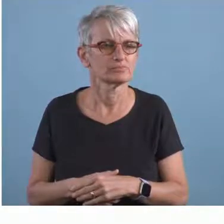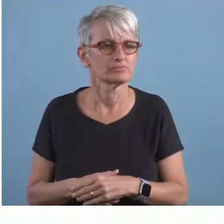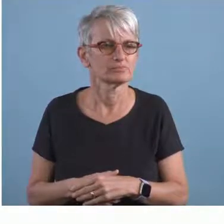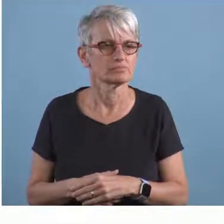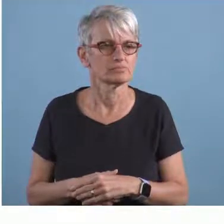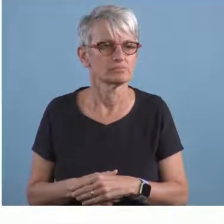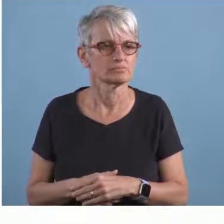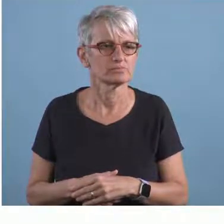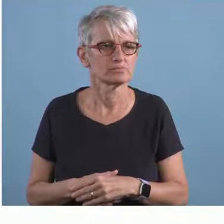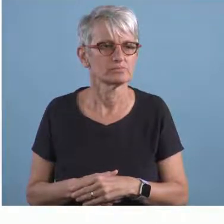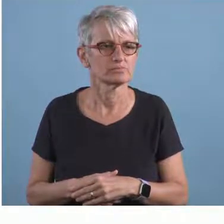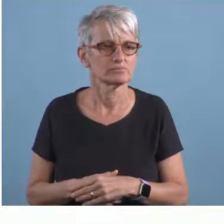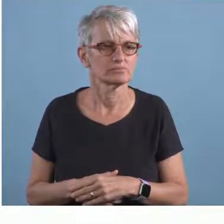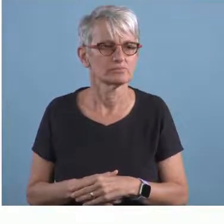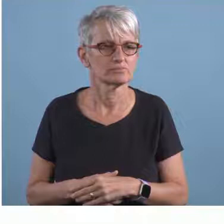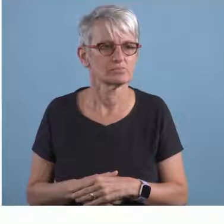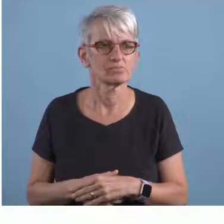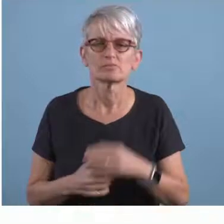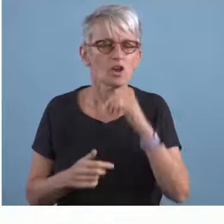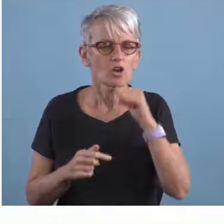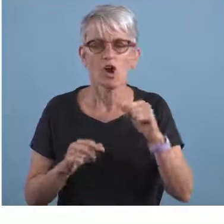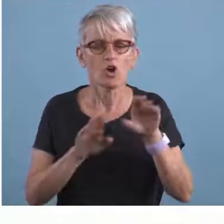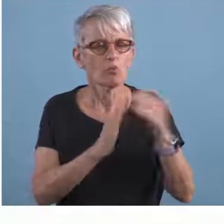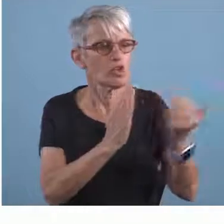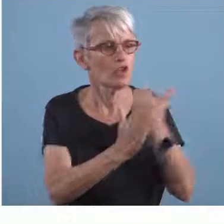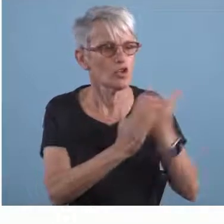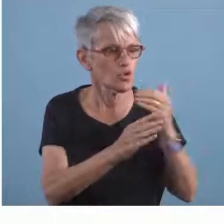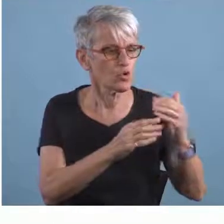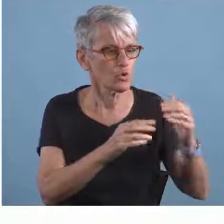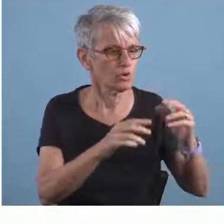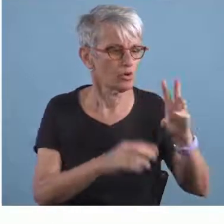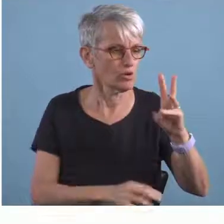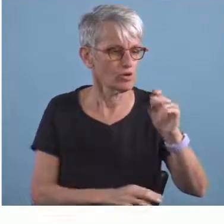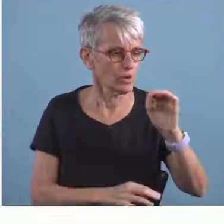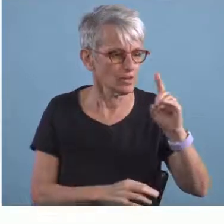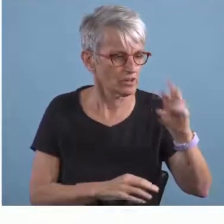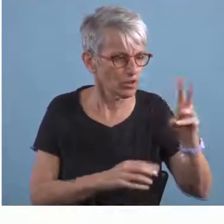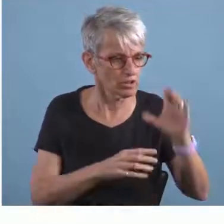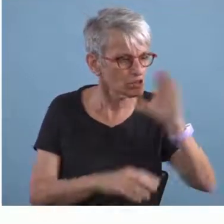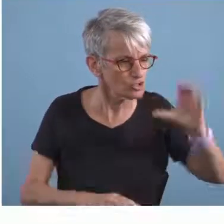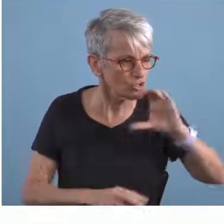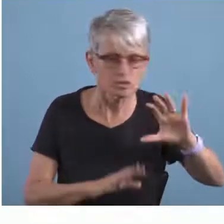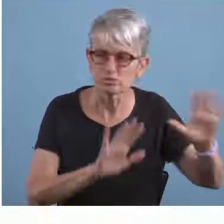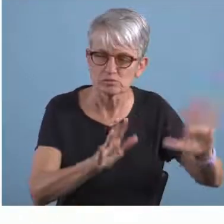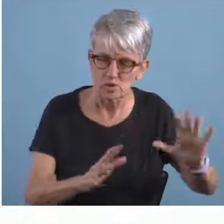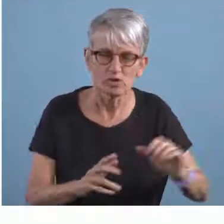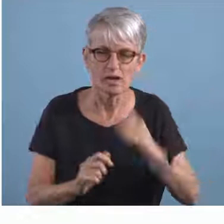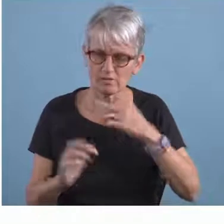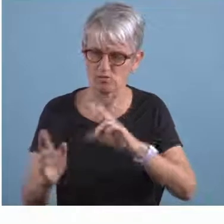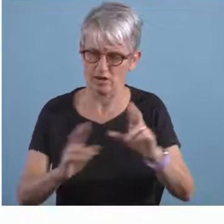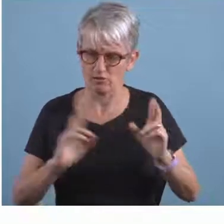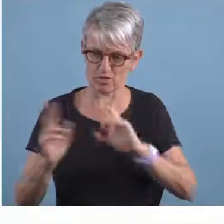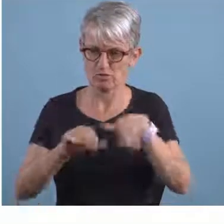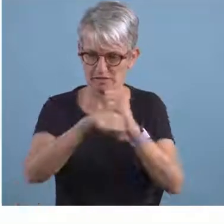don't close, you know, go open a new window and go searching for it during a session. You'll be happy that you had them all